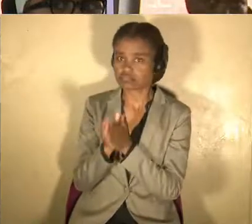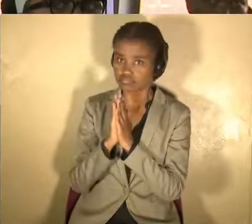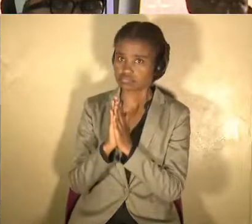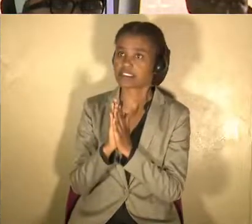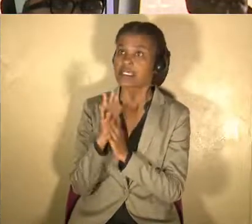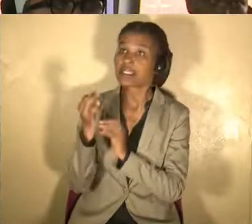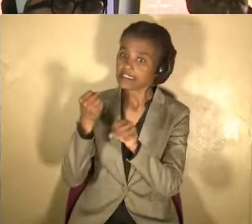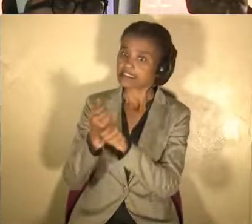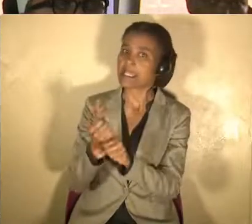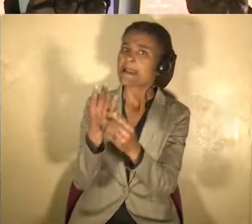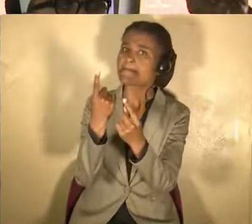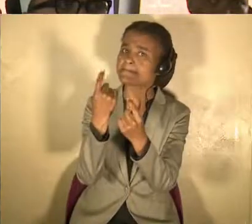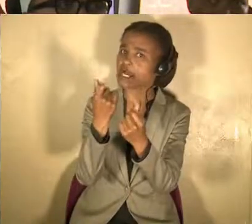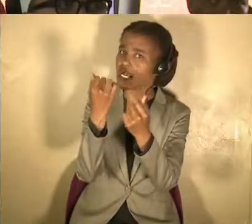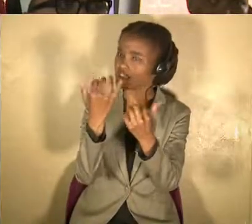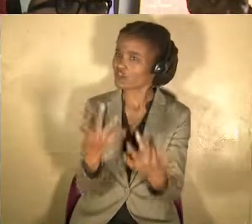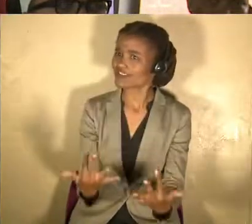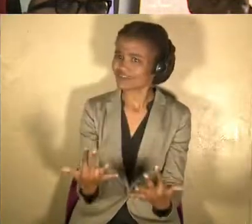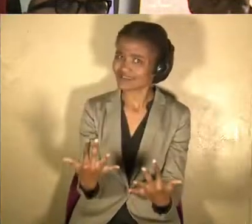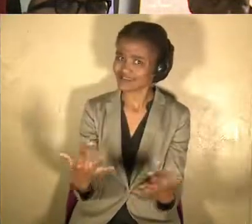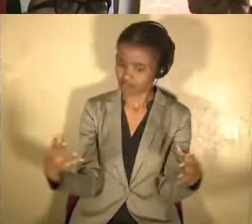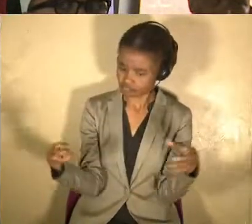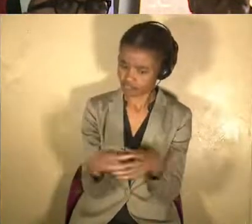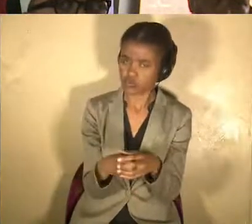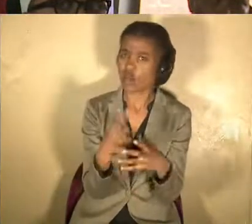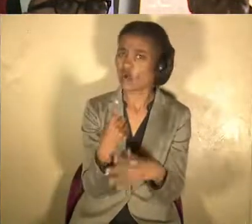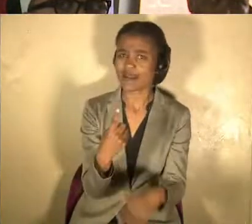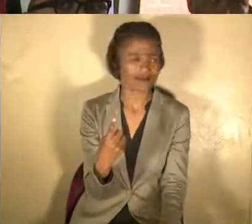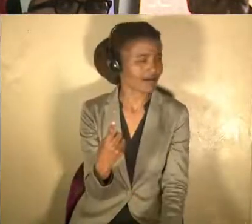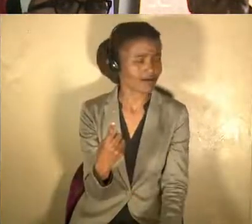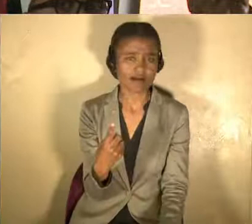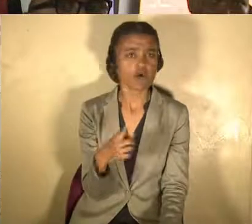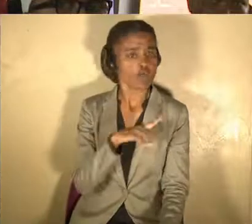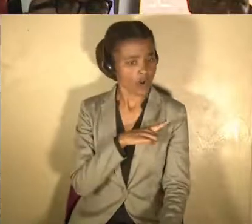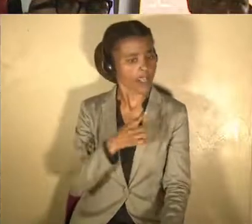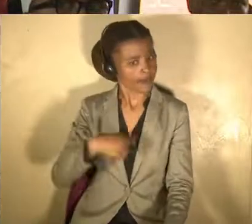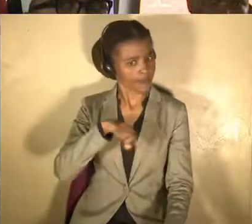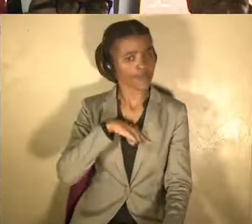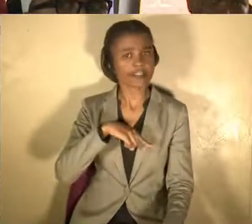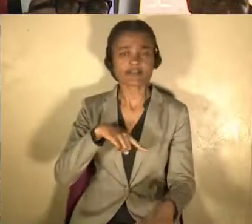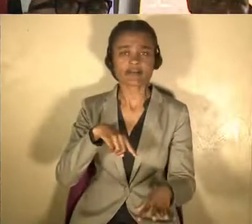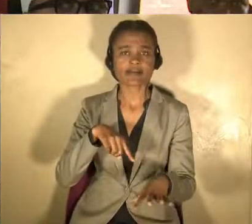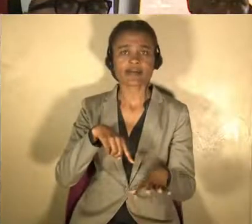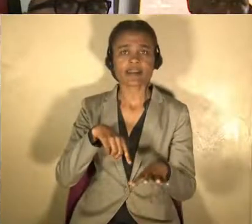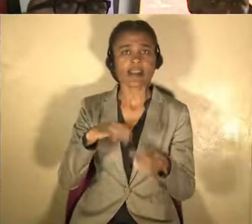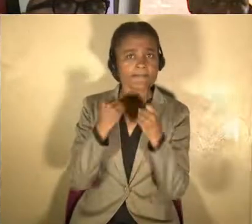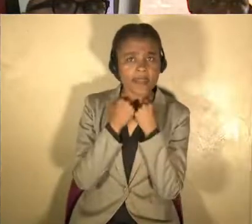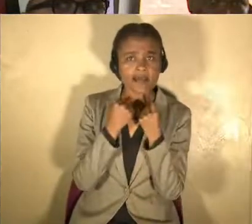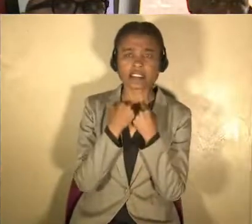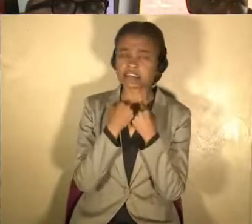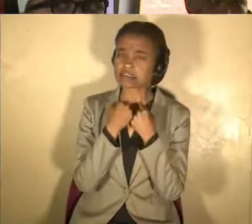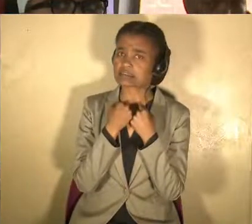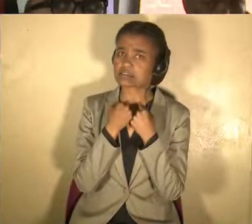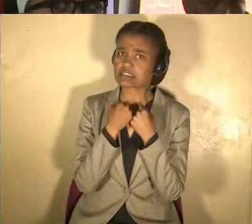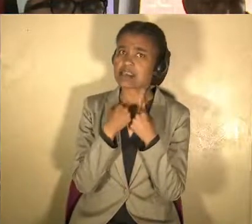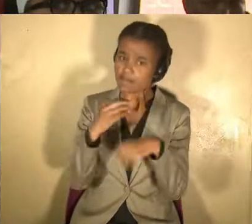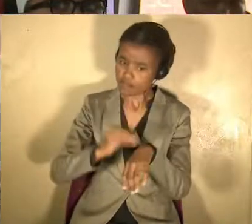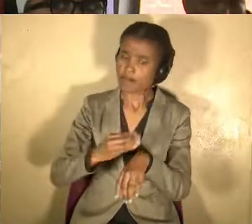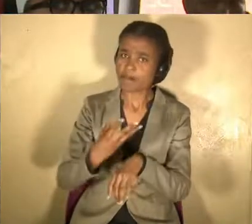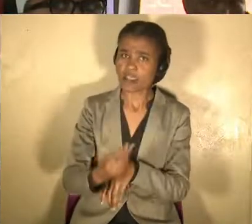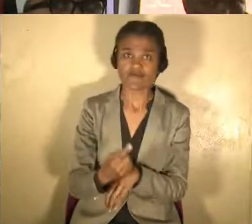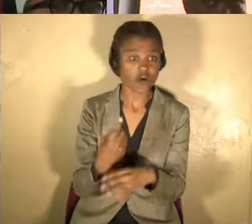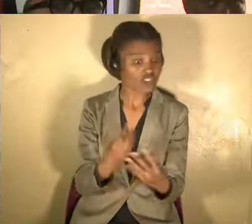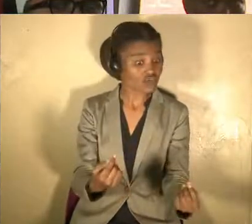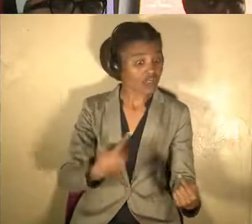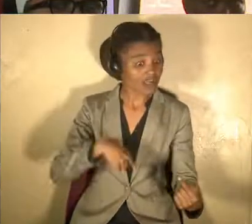ingasakhatiwana. Because Tina singabazali sinama problem. abantwana bethu abatholi uniform. And mathi